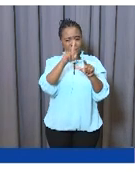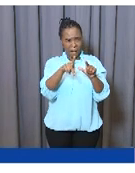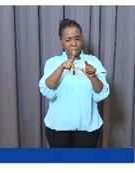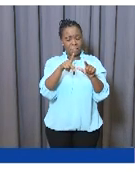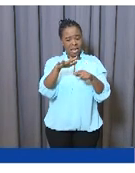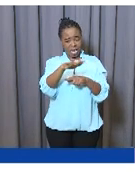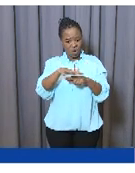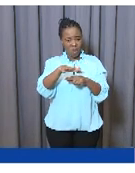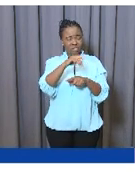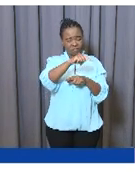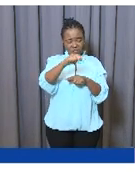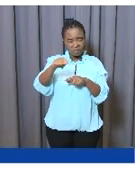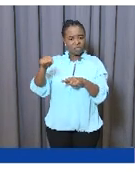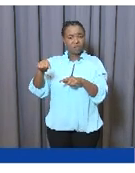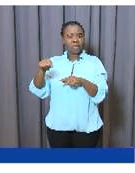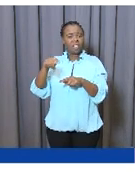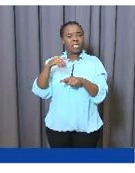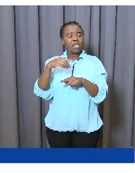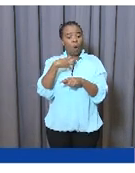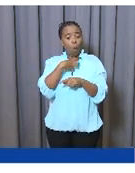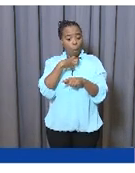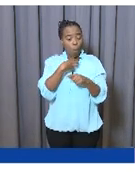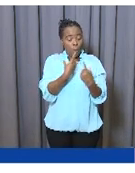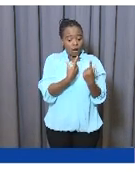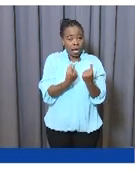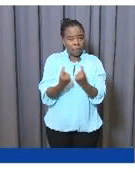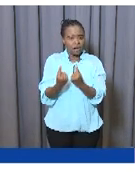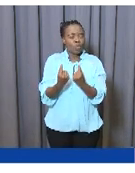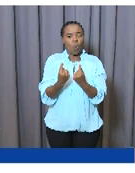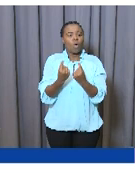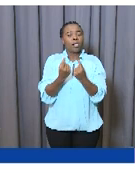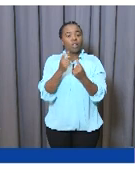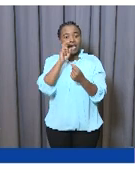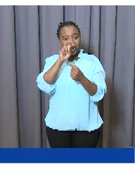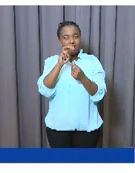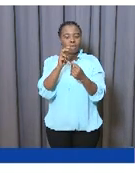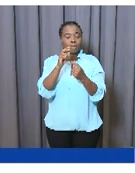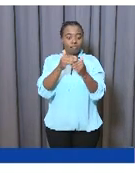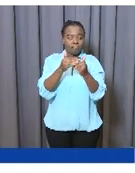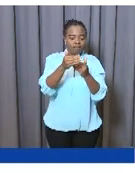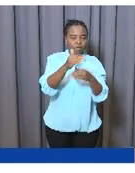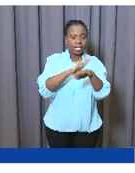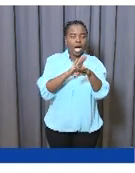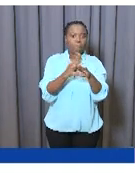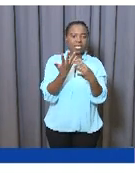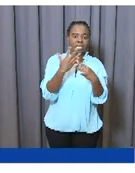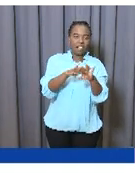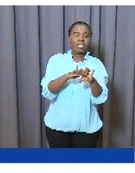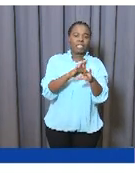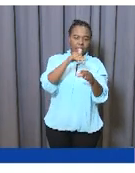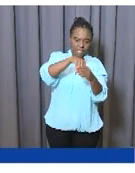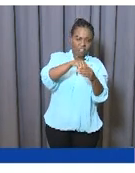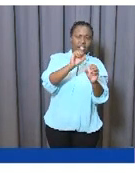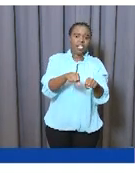as emerging hotspots. It's not for its own sake. It's to intervene ahead of time, to intervene before